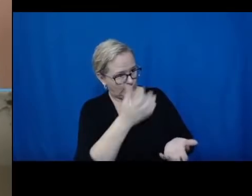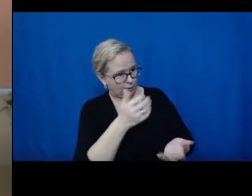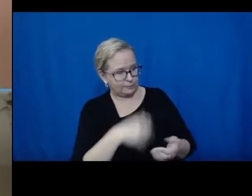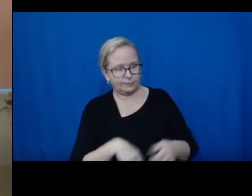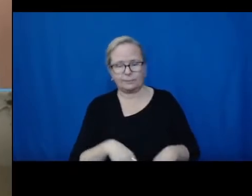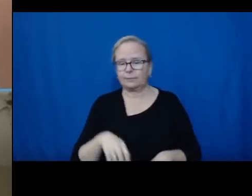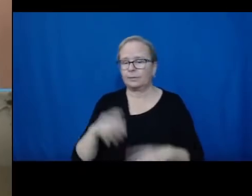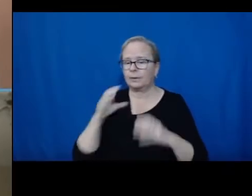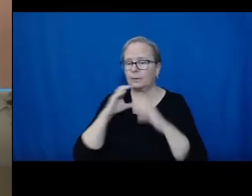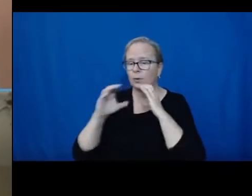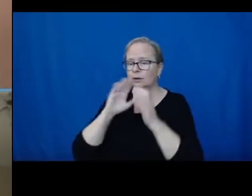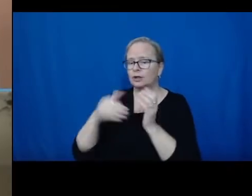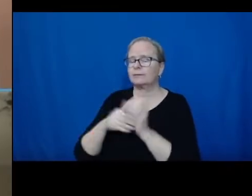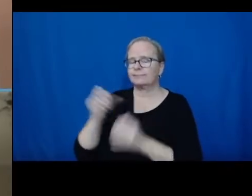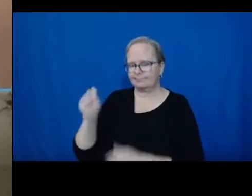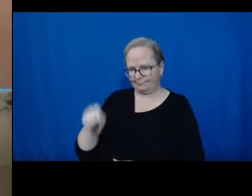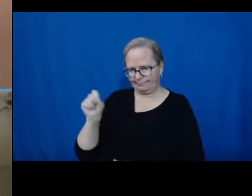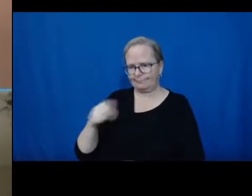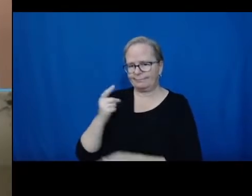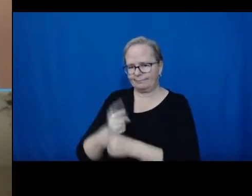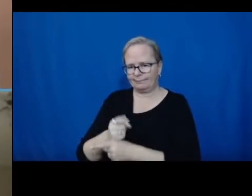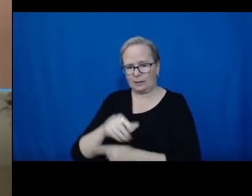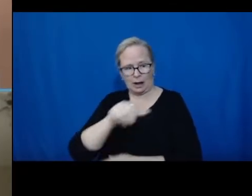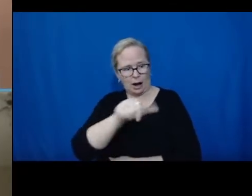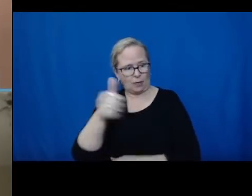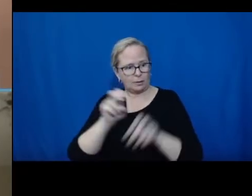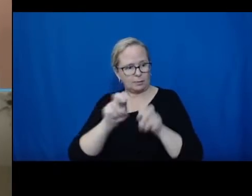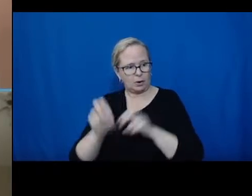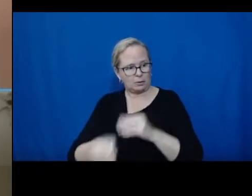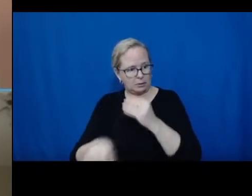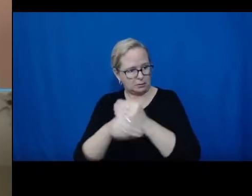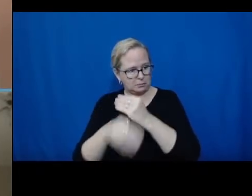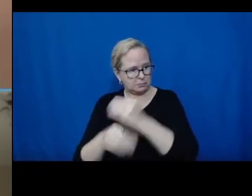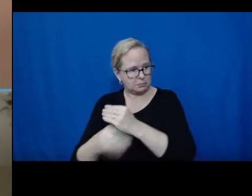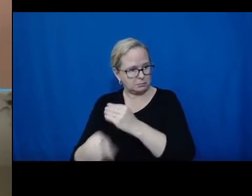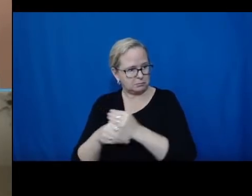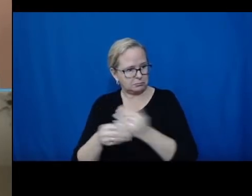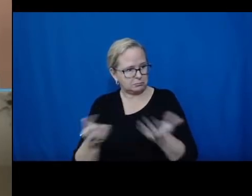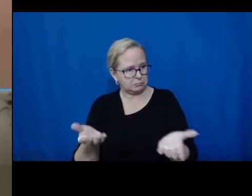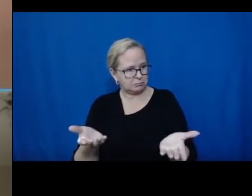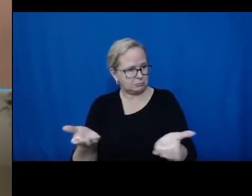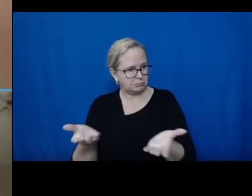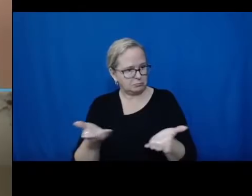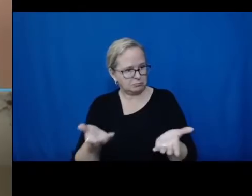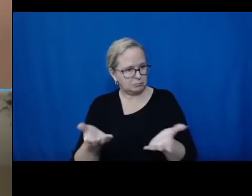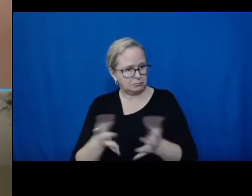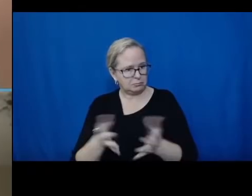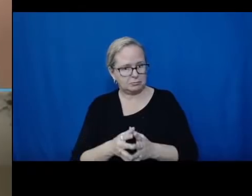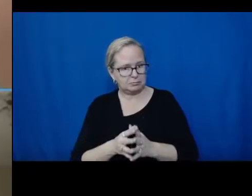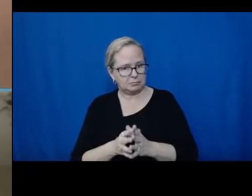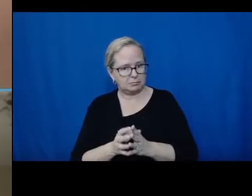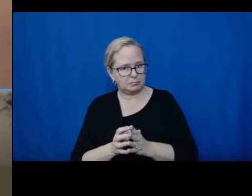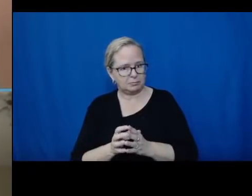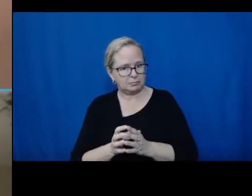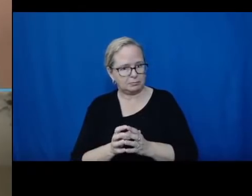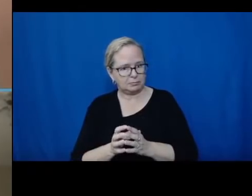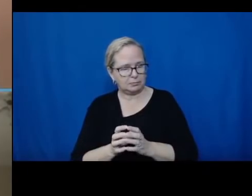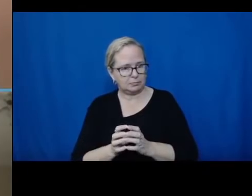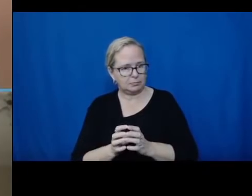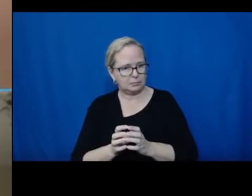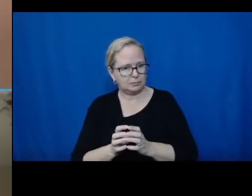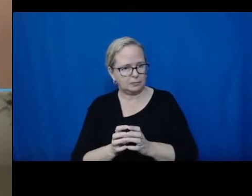Yes, I was. And now I would love to hear from the other folks on our panel about what